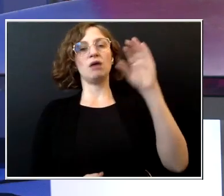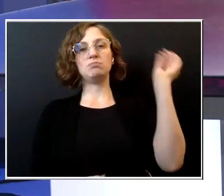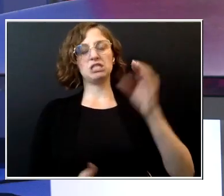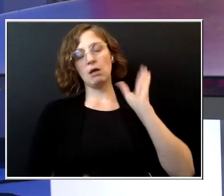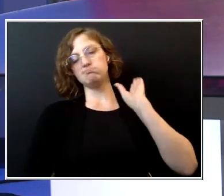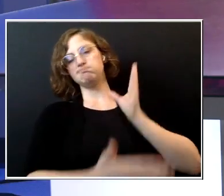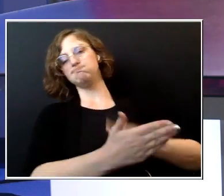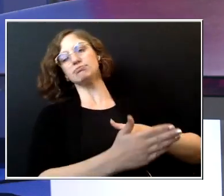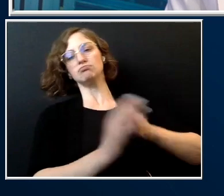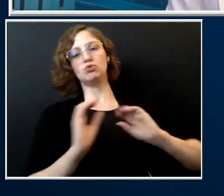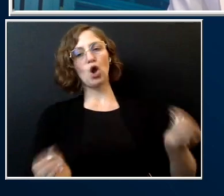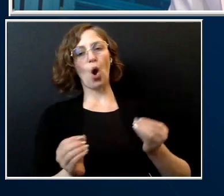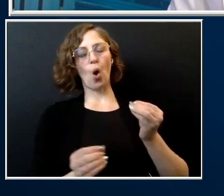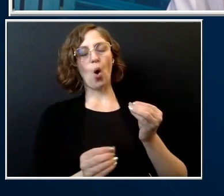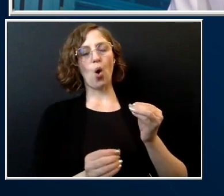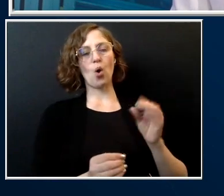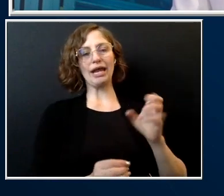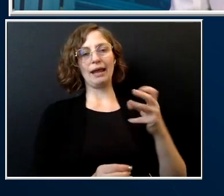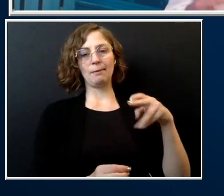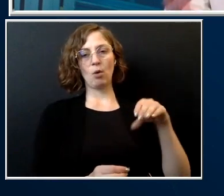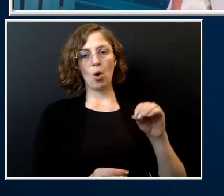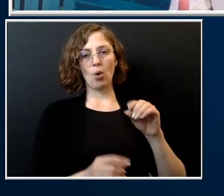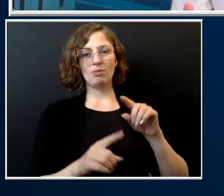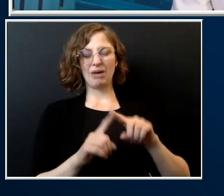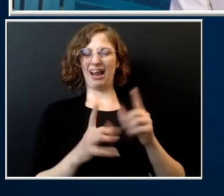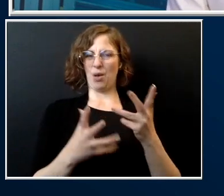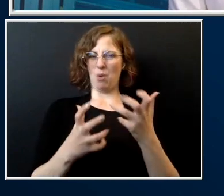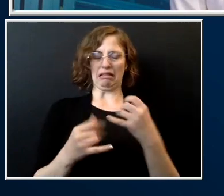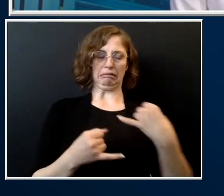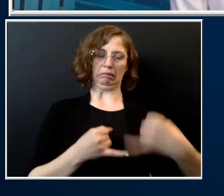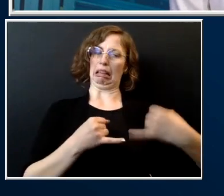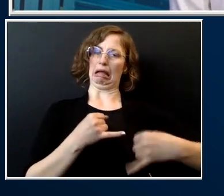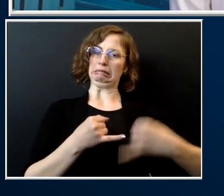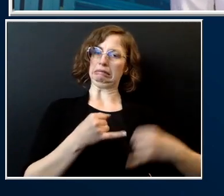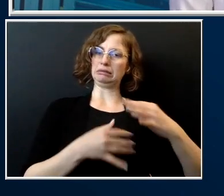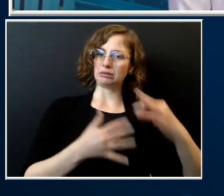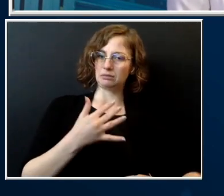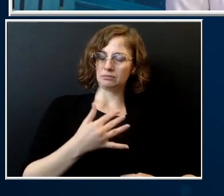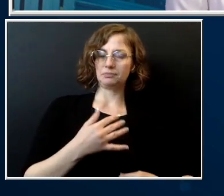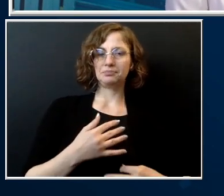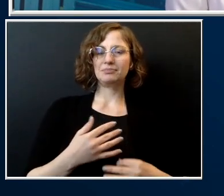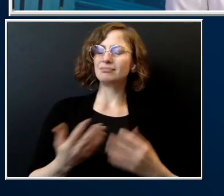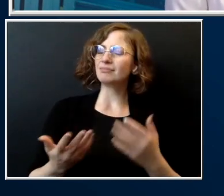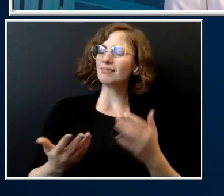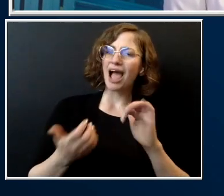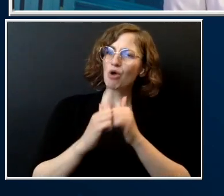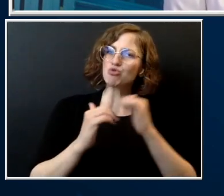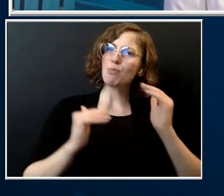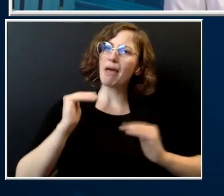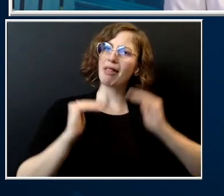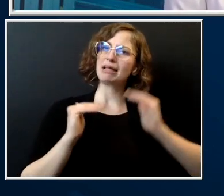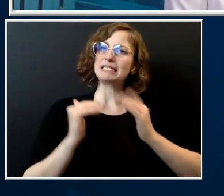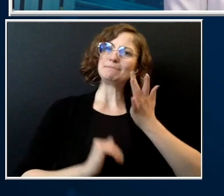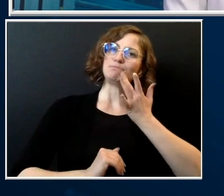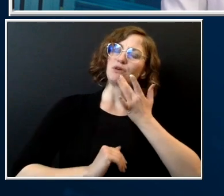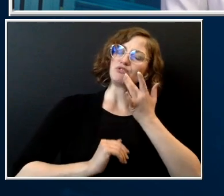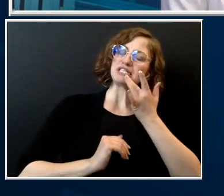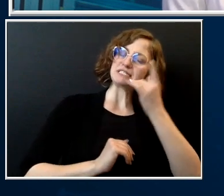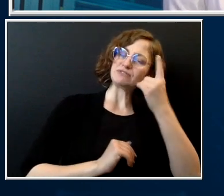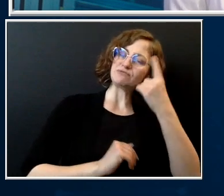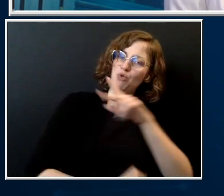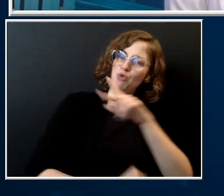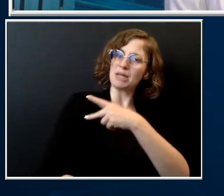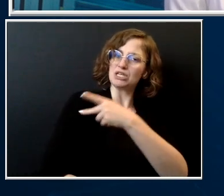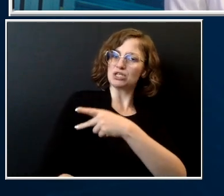Dr. Nye, how do you balance that? A patient, they have wants, but there's also best medical advice that you share with them. How do you find